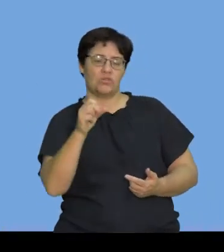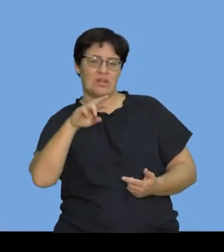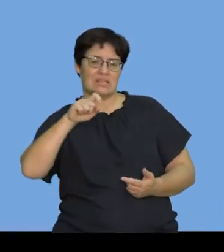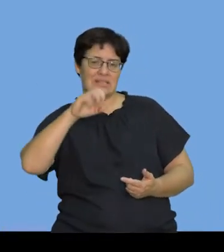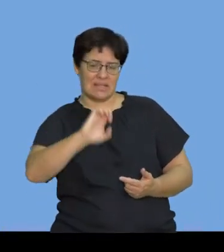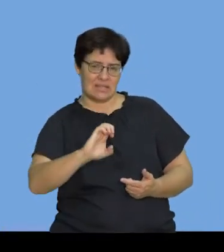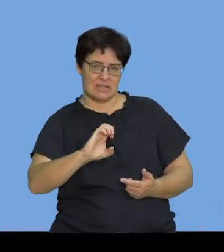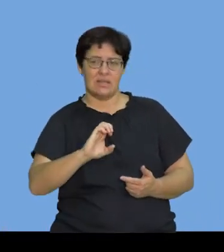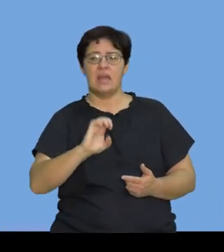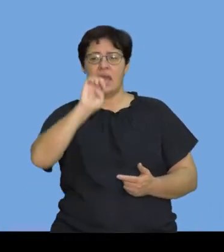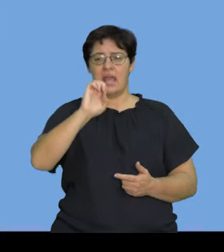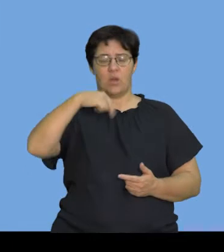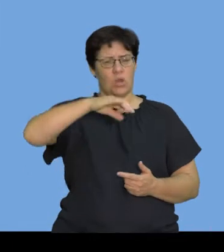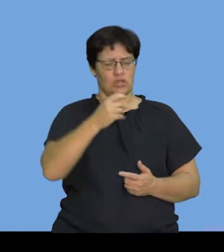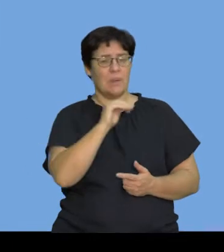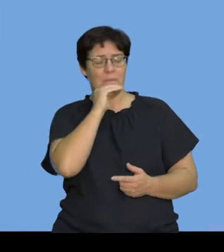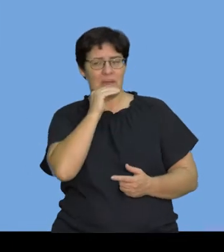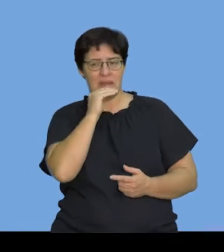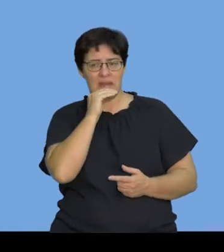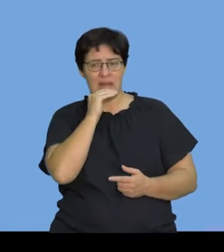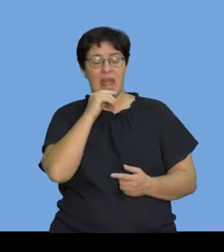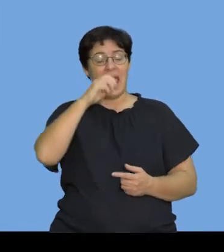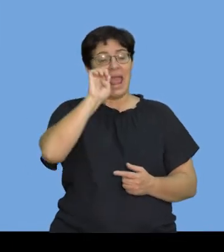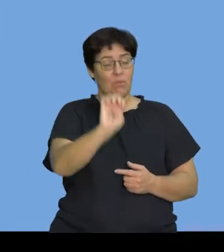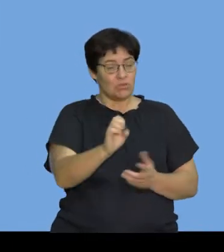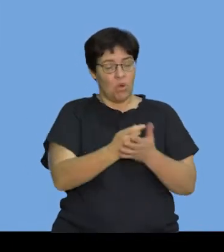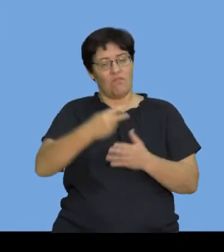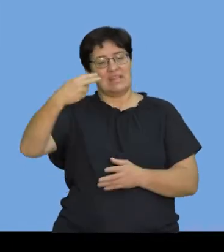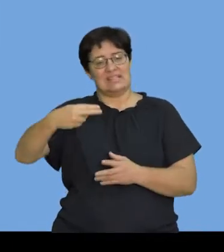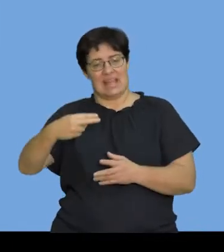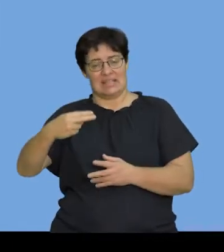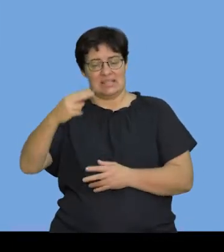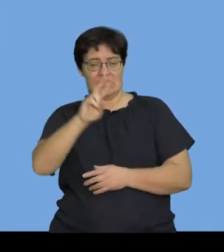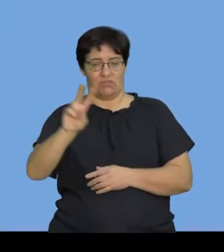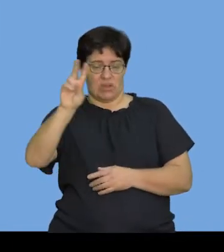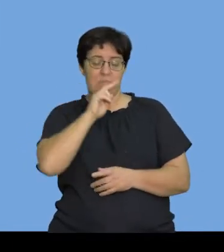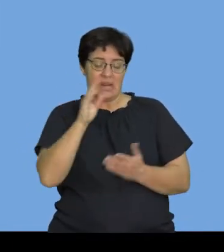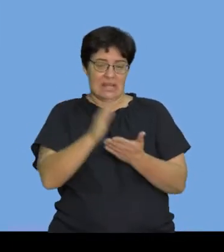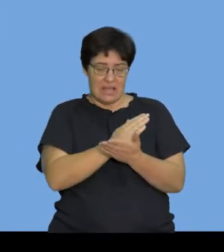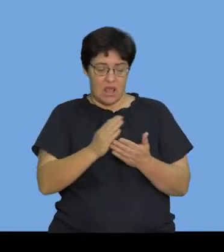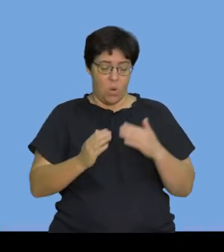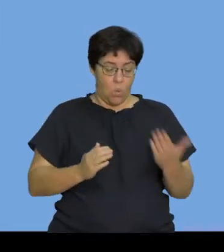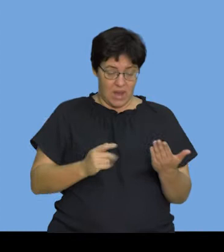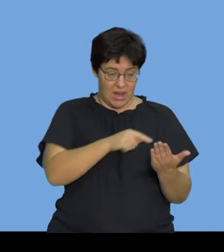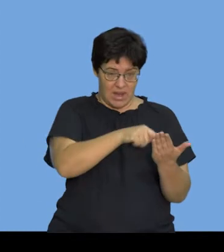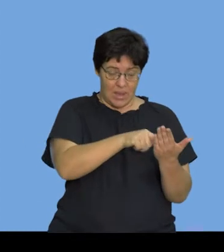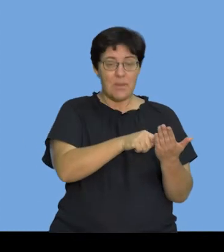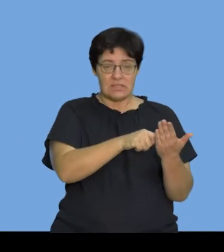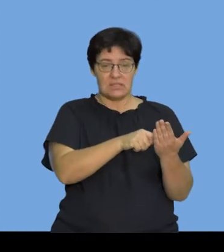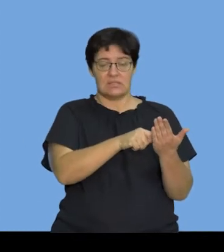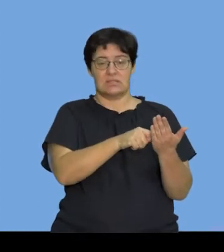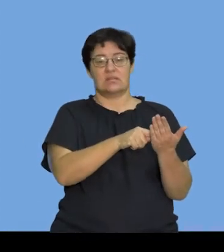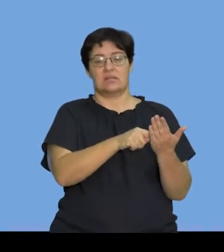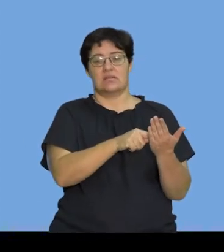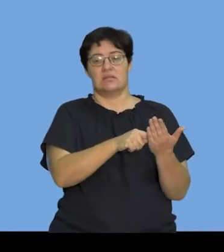the second degree. What do I mean? At least one term needs to be squared, right? And the standard form is